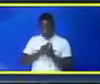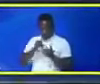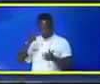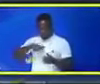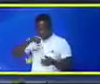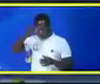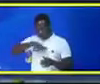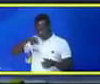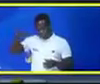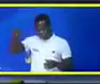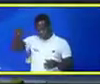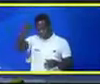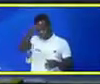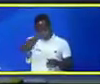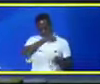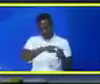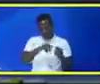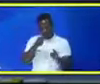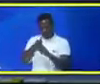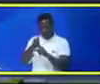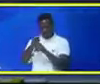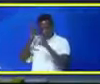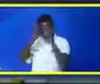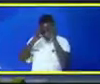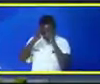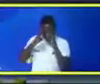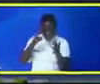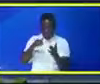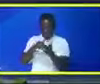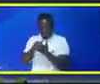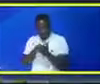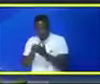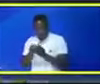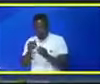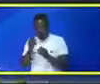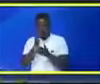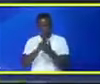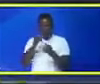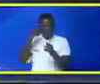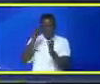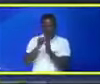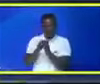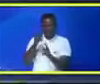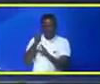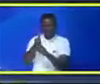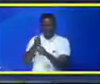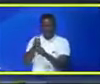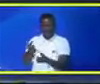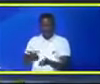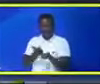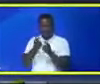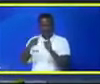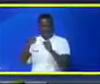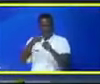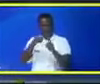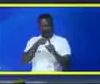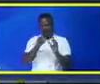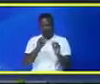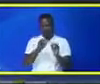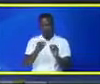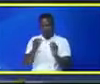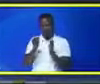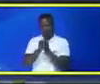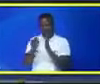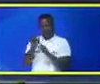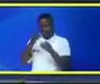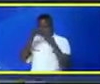who are here, but they are weary. It looks like serving God does not seem to have any advantage again. And some of you are about to give